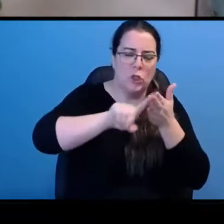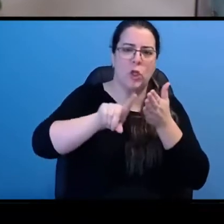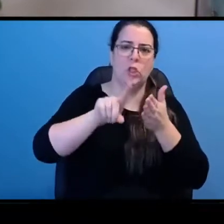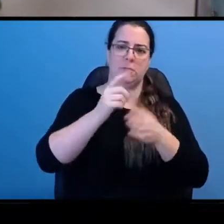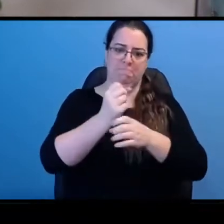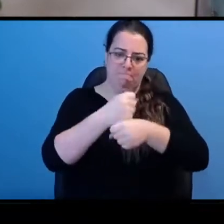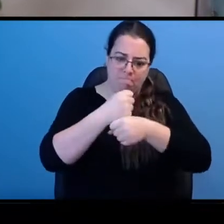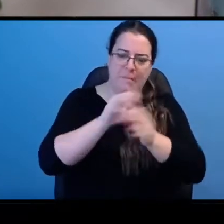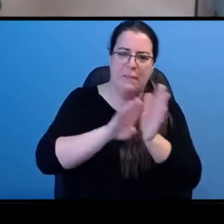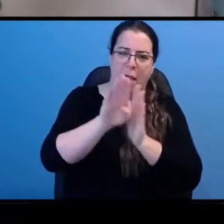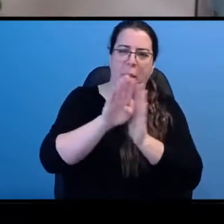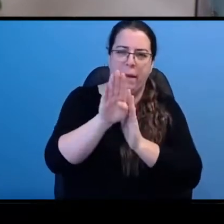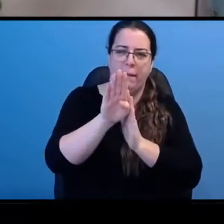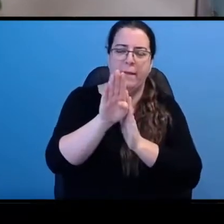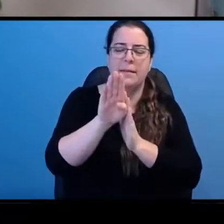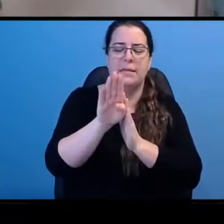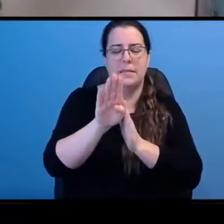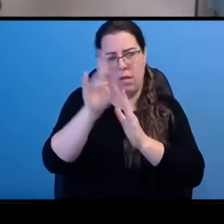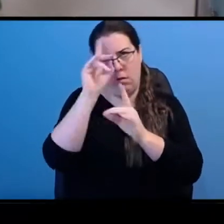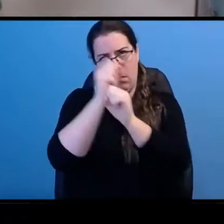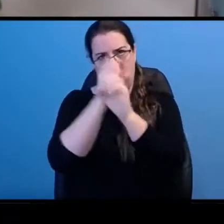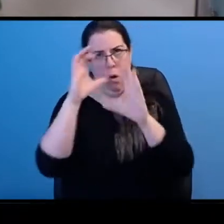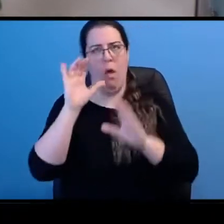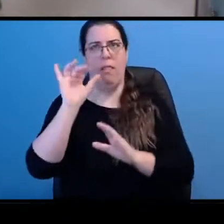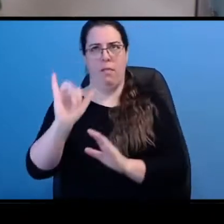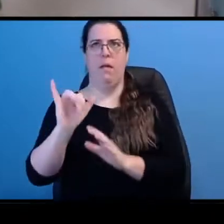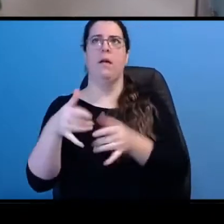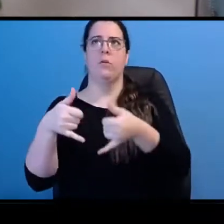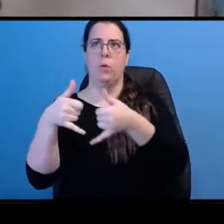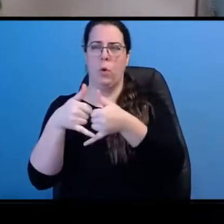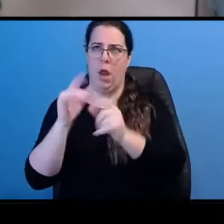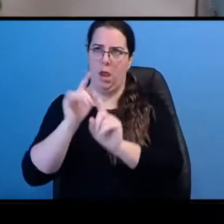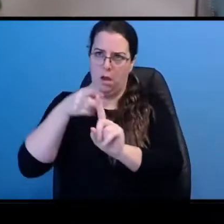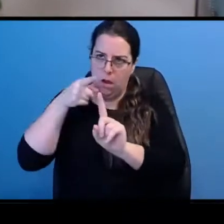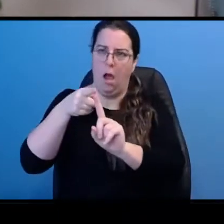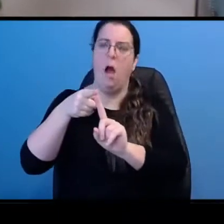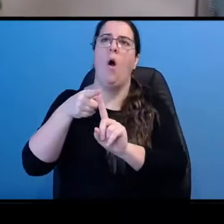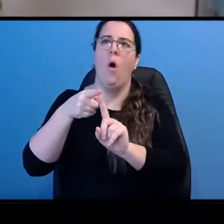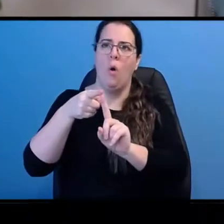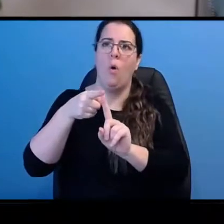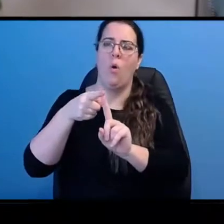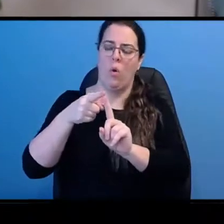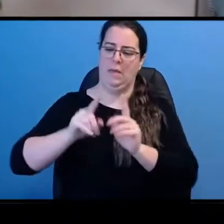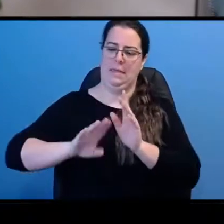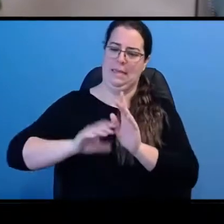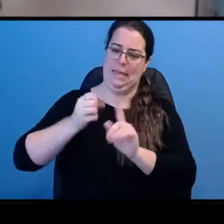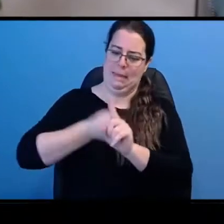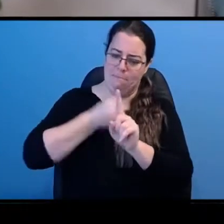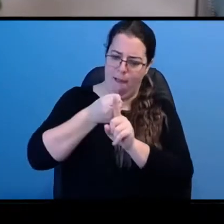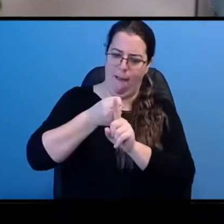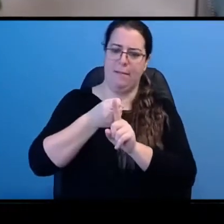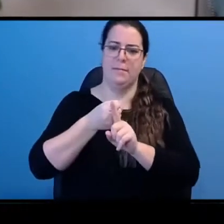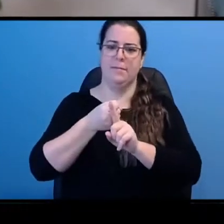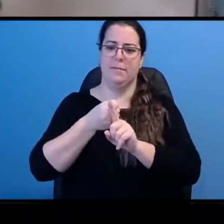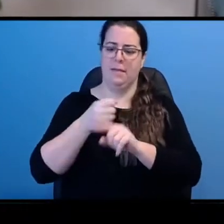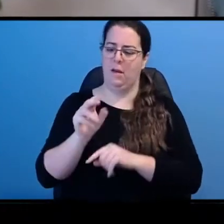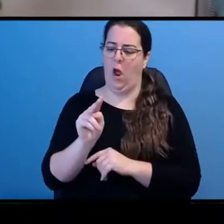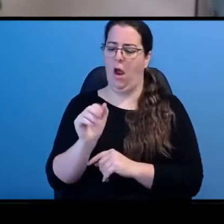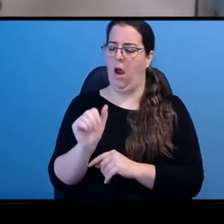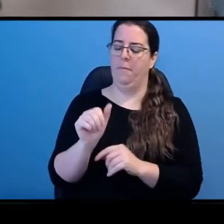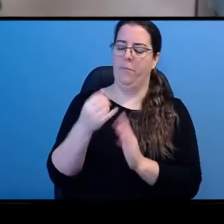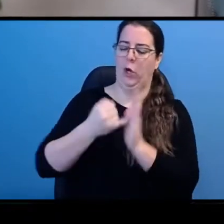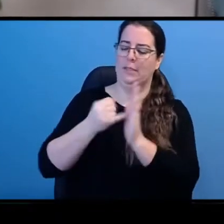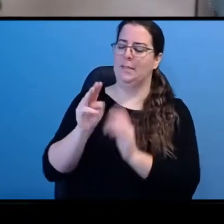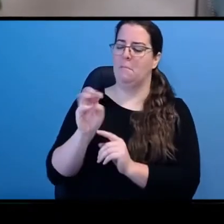into this grant can be really important when you're starting out writing it. That the impact and the artistic merit of your project